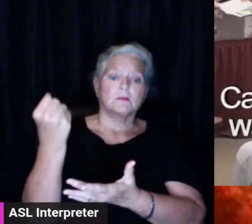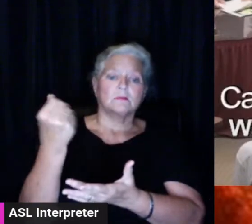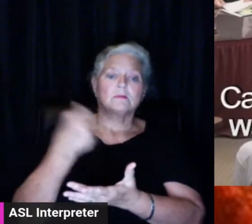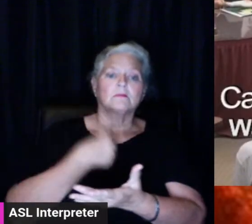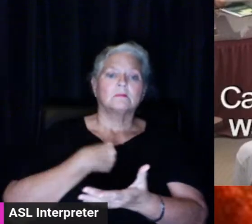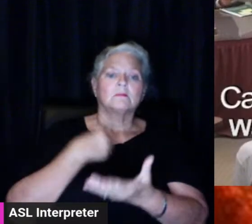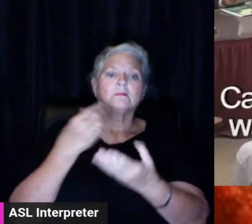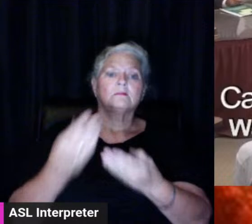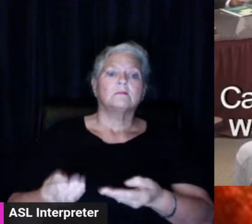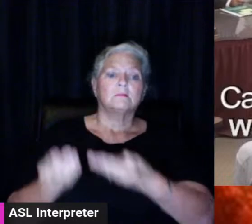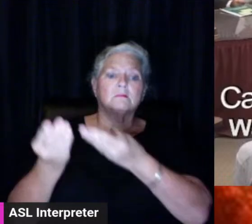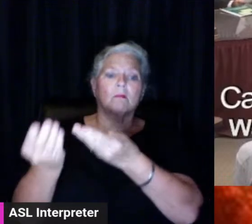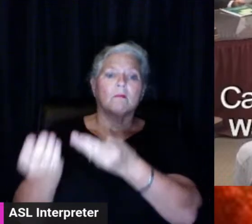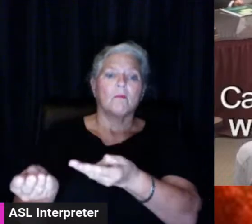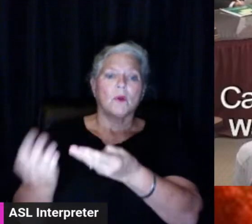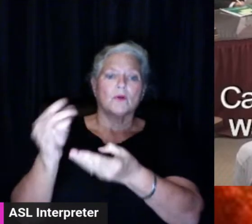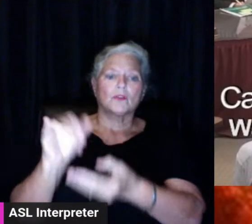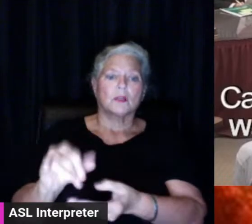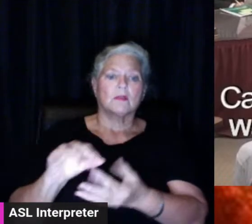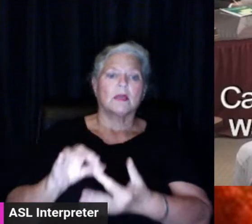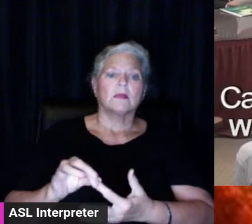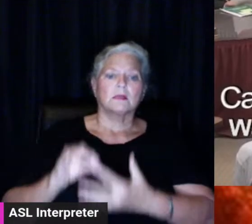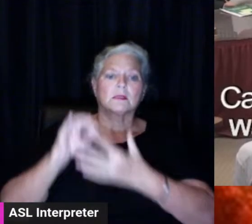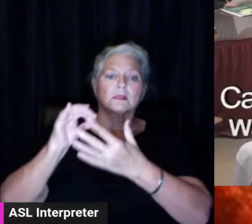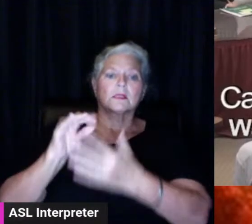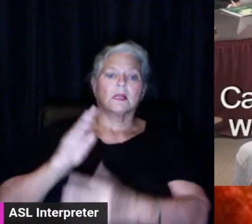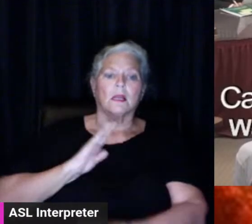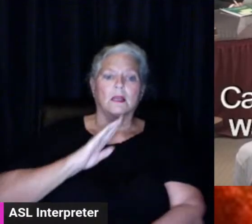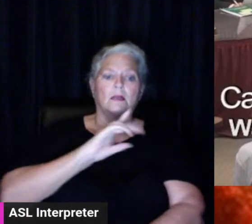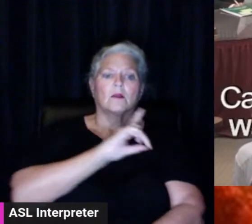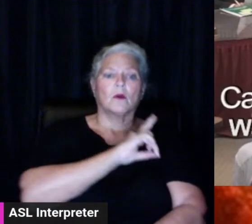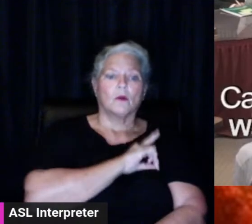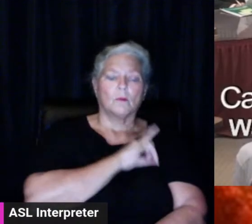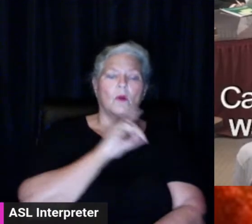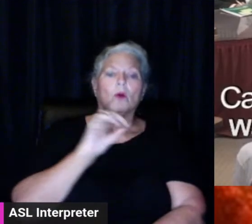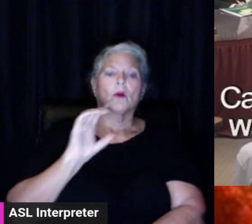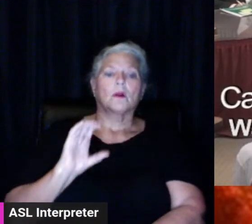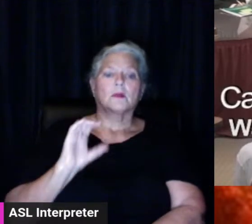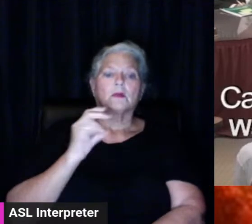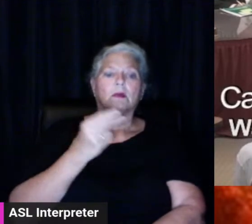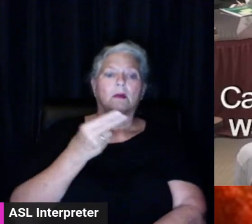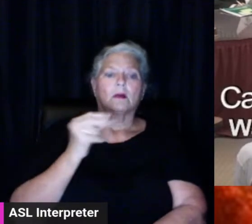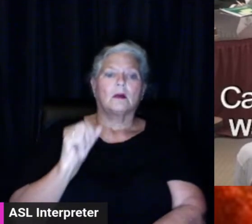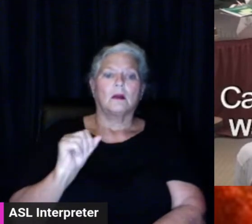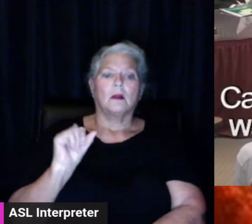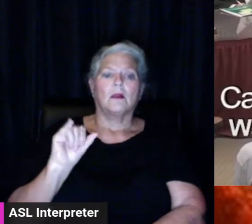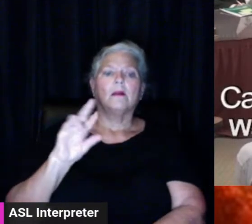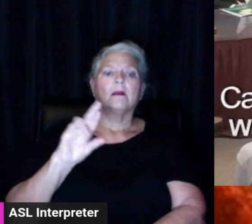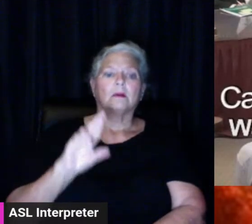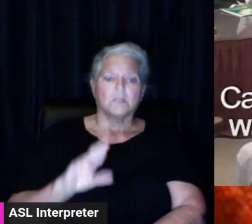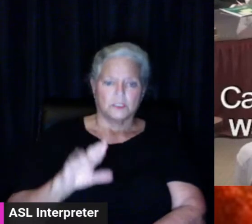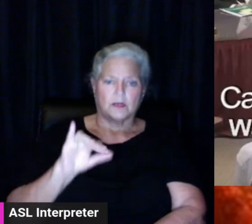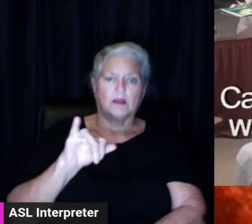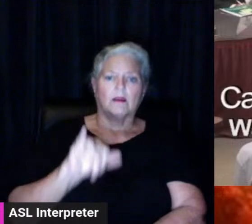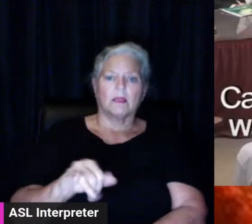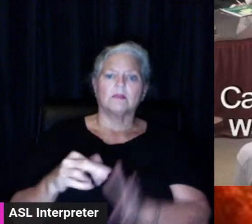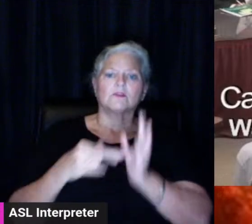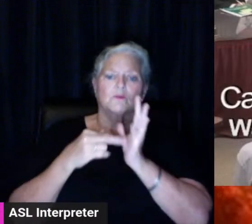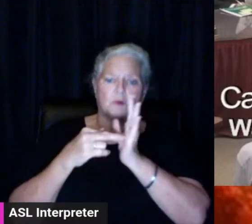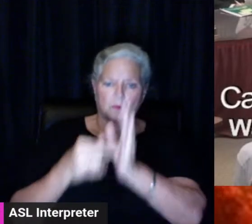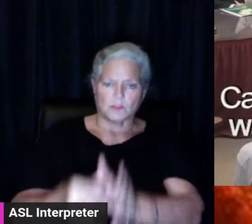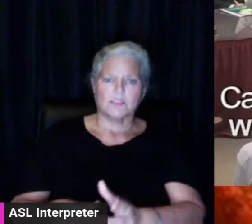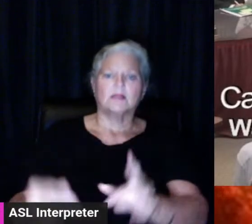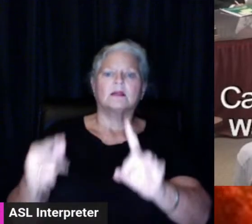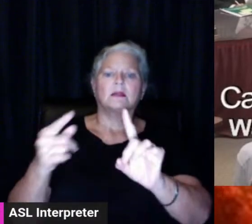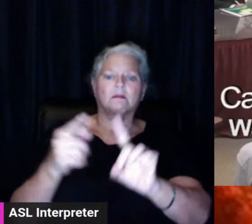motion that the select board chair is the select board representative to the bylaw modernization committee. I'll second it. Thank